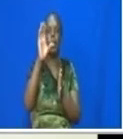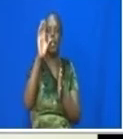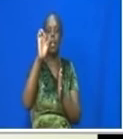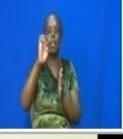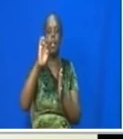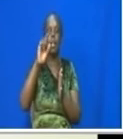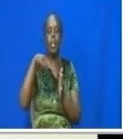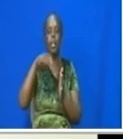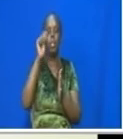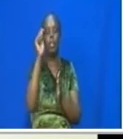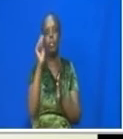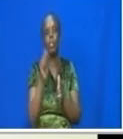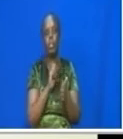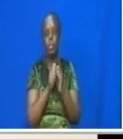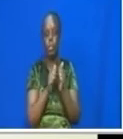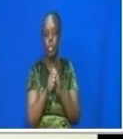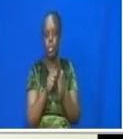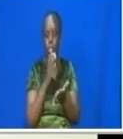and accept,